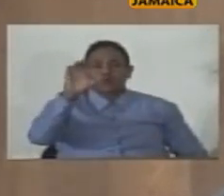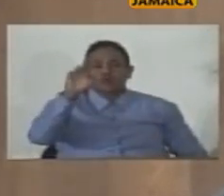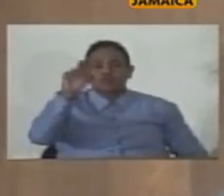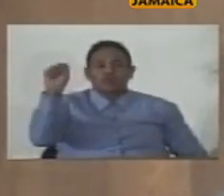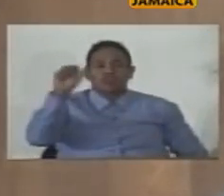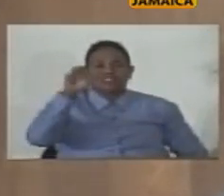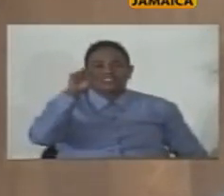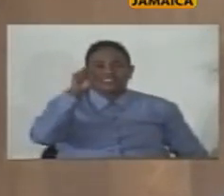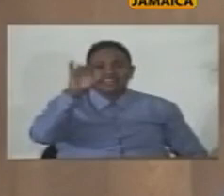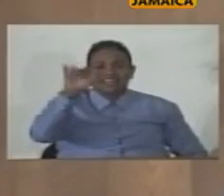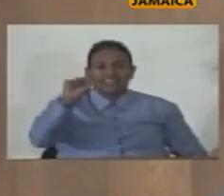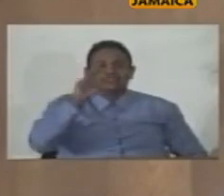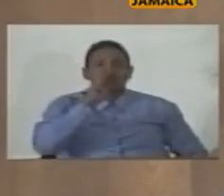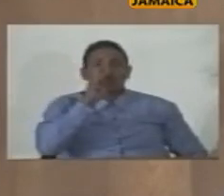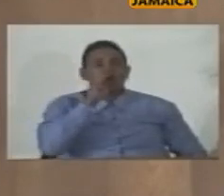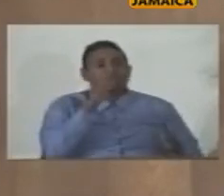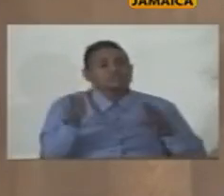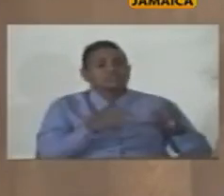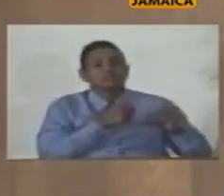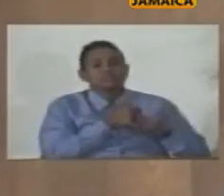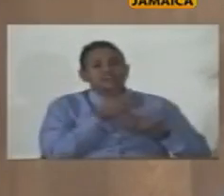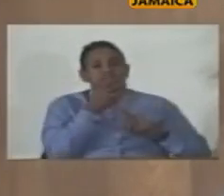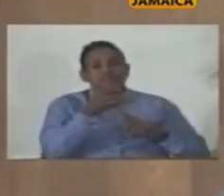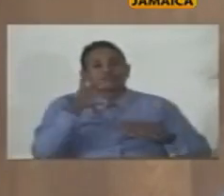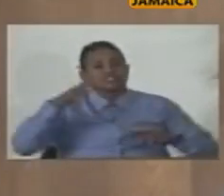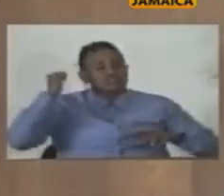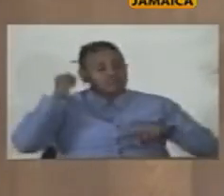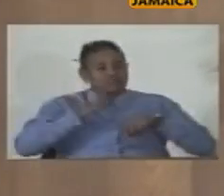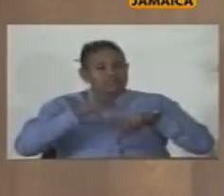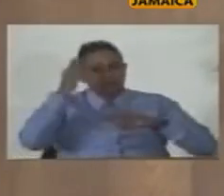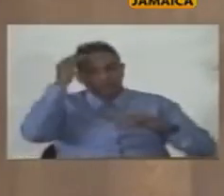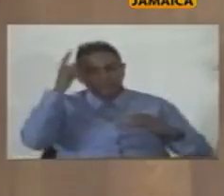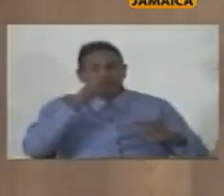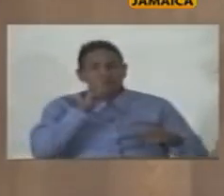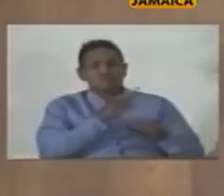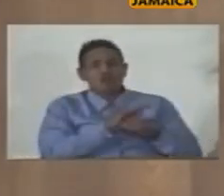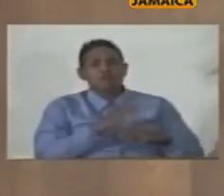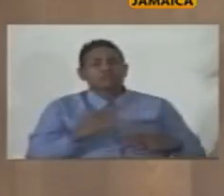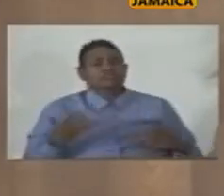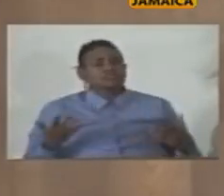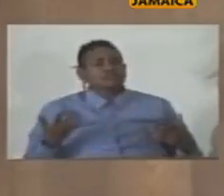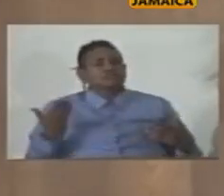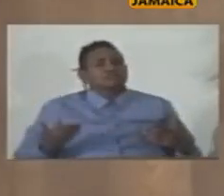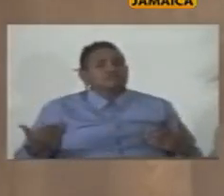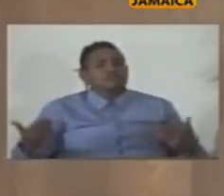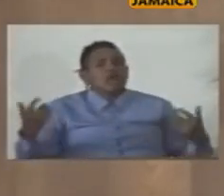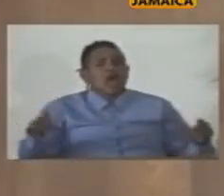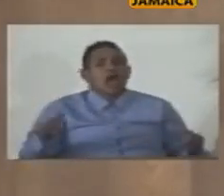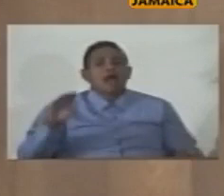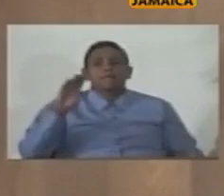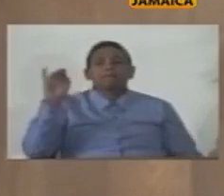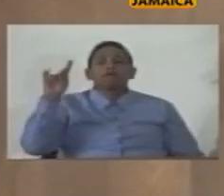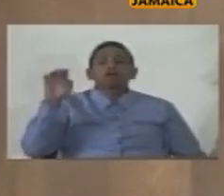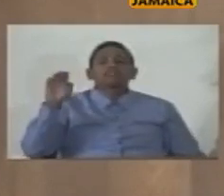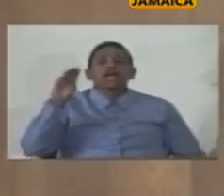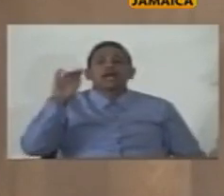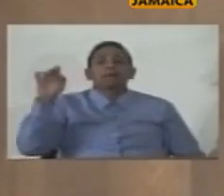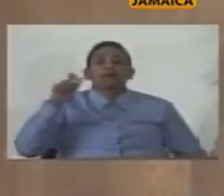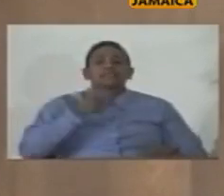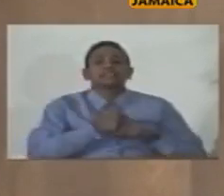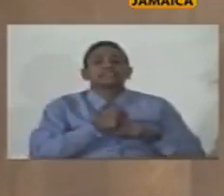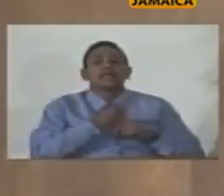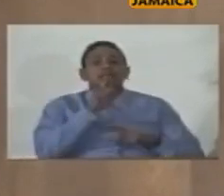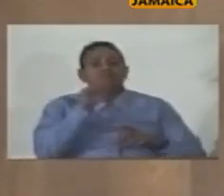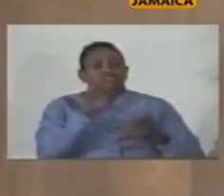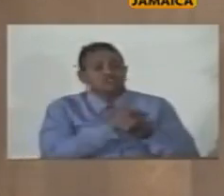has been on the books for a mighty long time. Promises made have not been kept. Bauxite mining has destroyed the tanks,